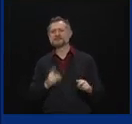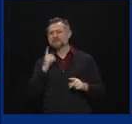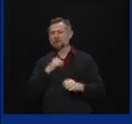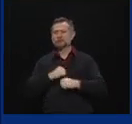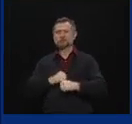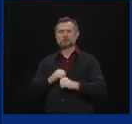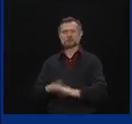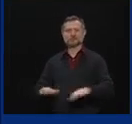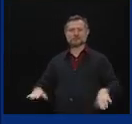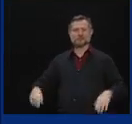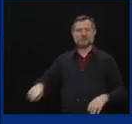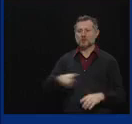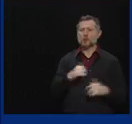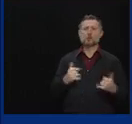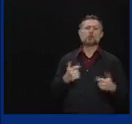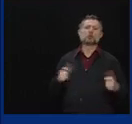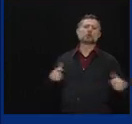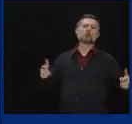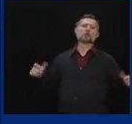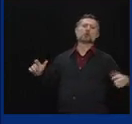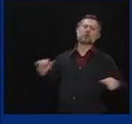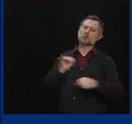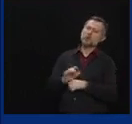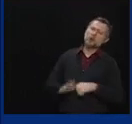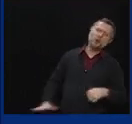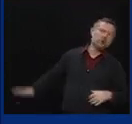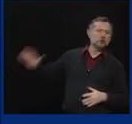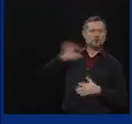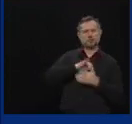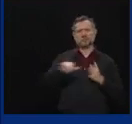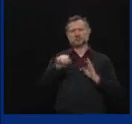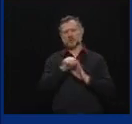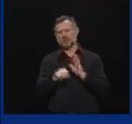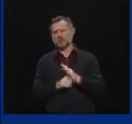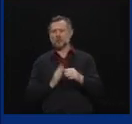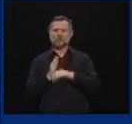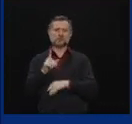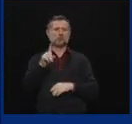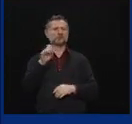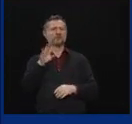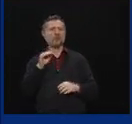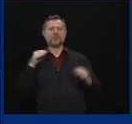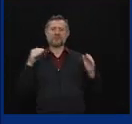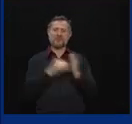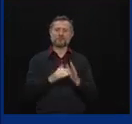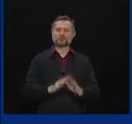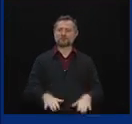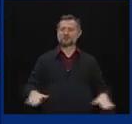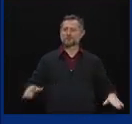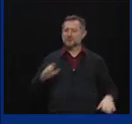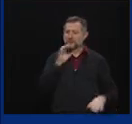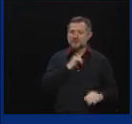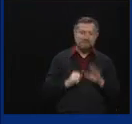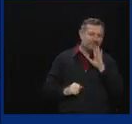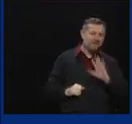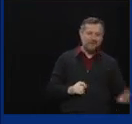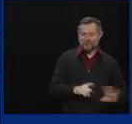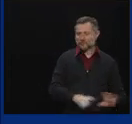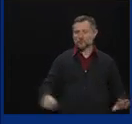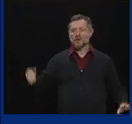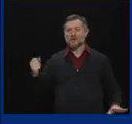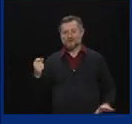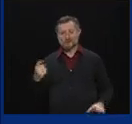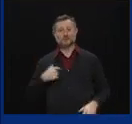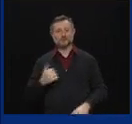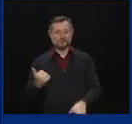part of a huge effort. Across the state, we've had more than 140,000 kids ages 5 to 11 get their first dose.